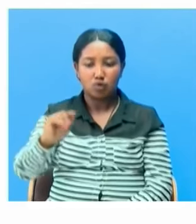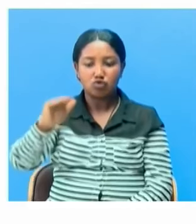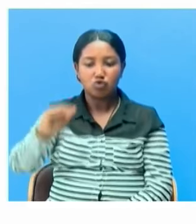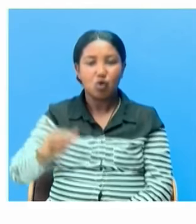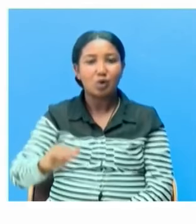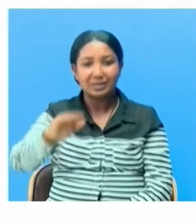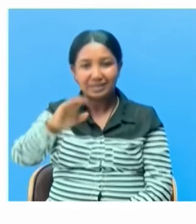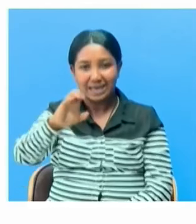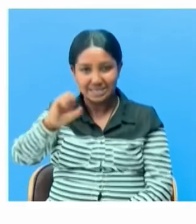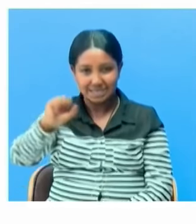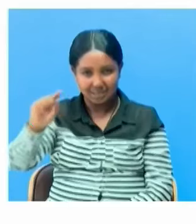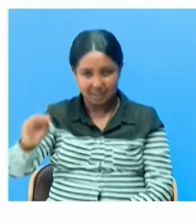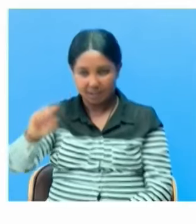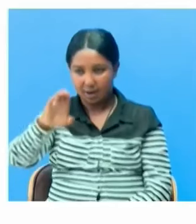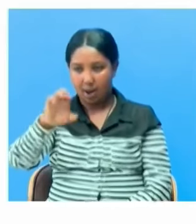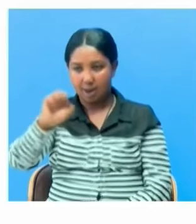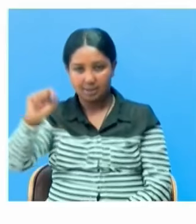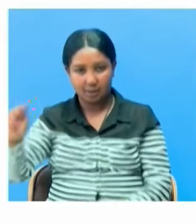shortest